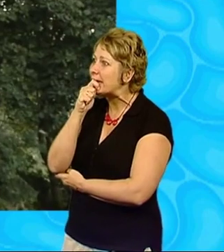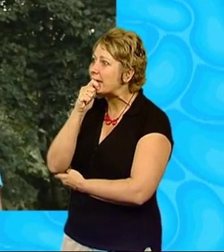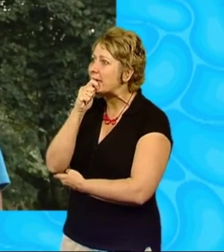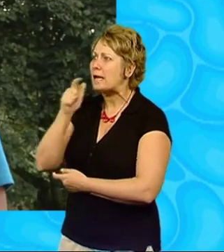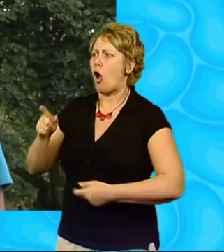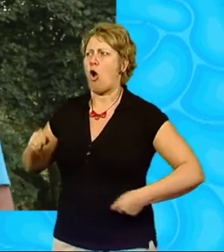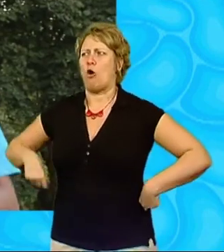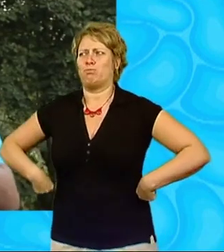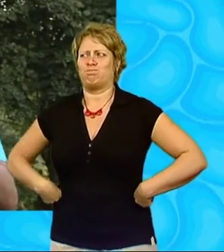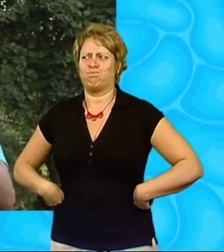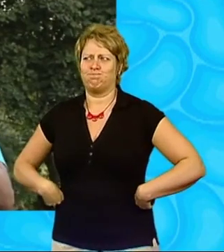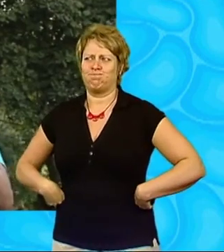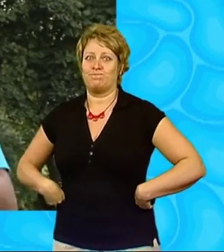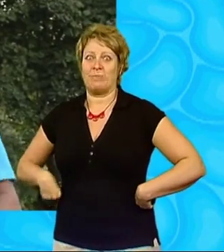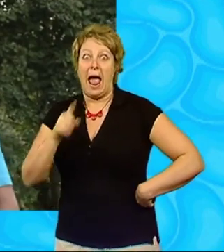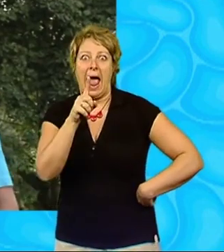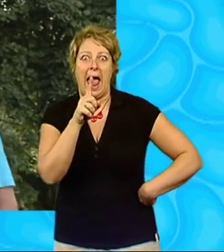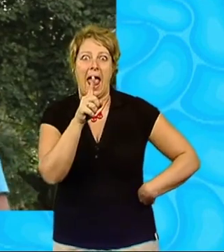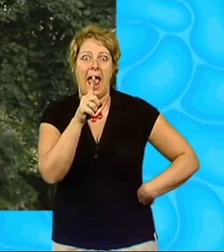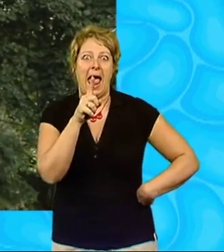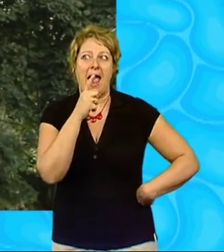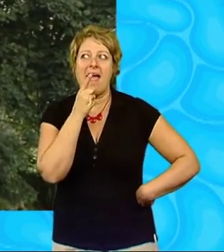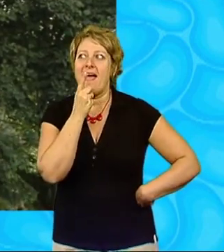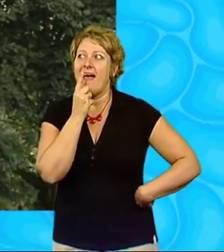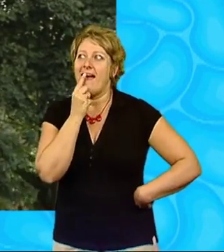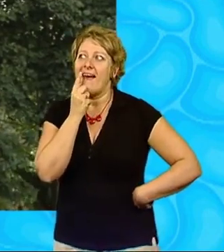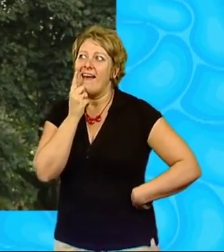Oh, I know.